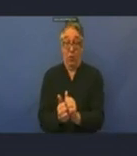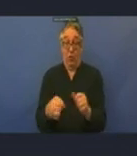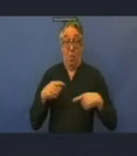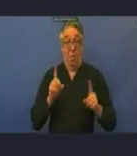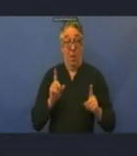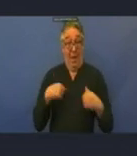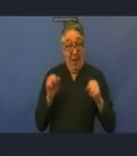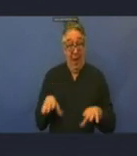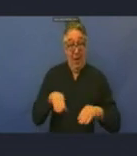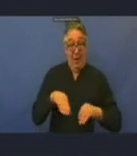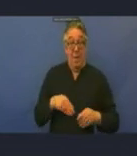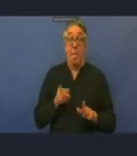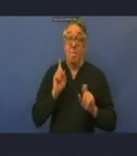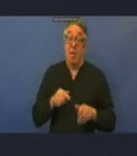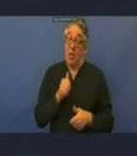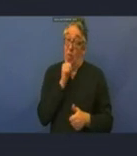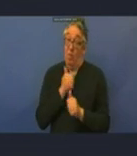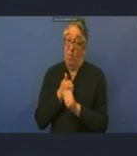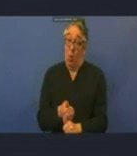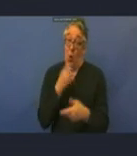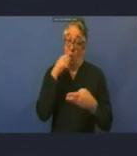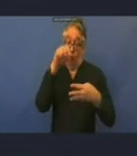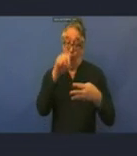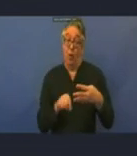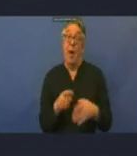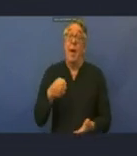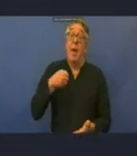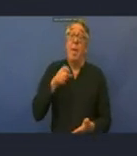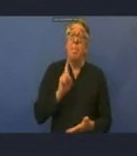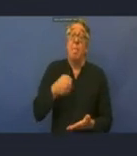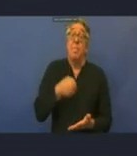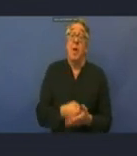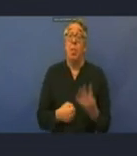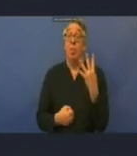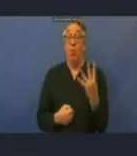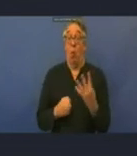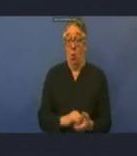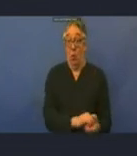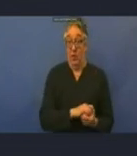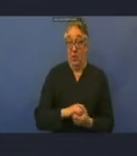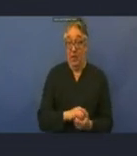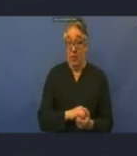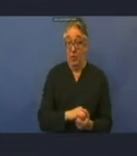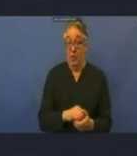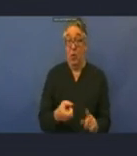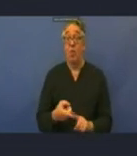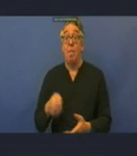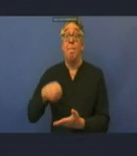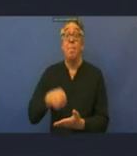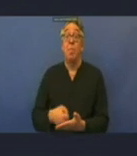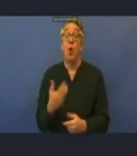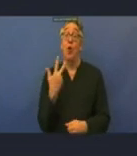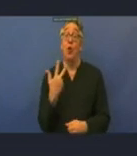have four organizations from three countries, and then you have additional requirements. So you need to have